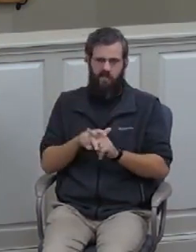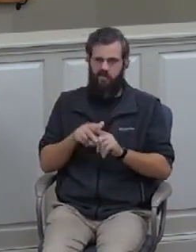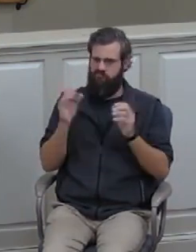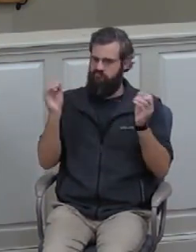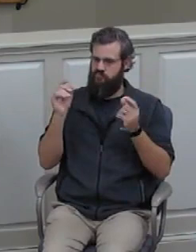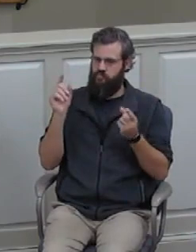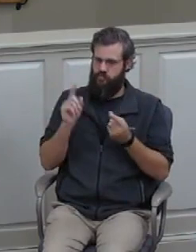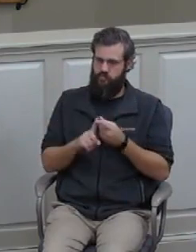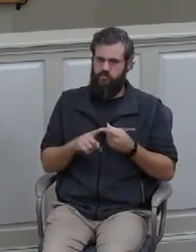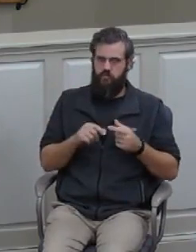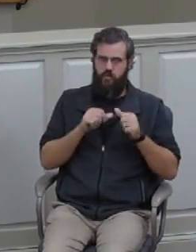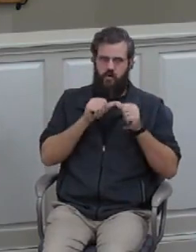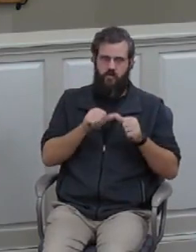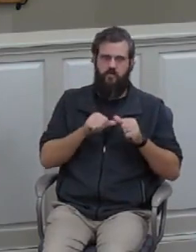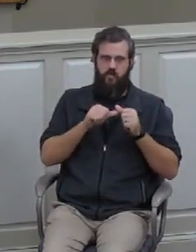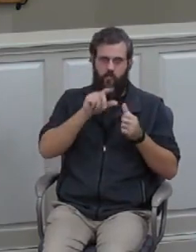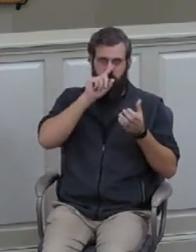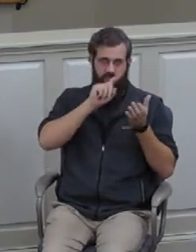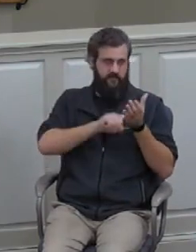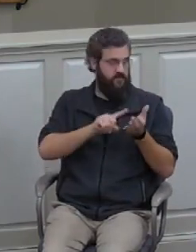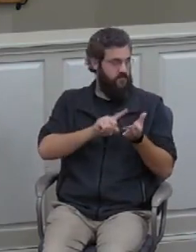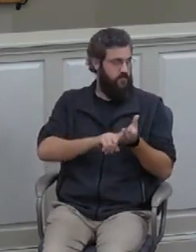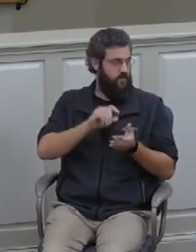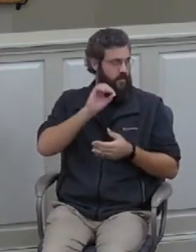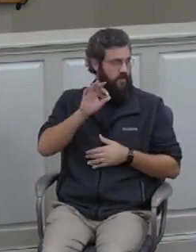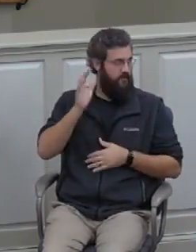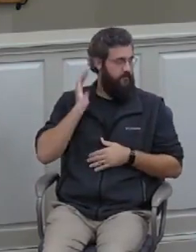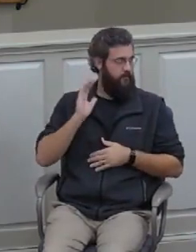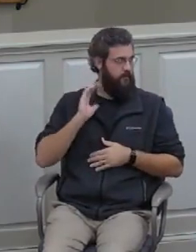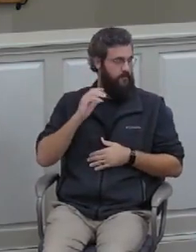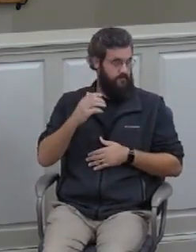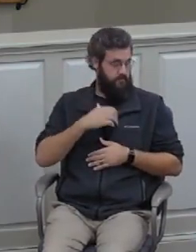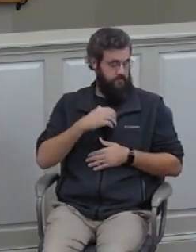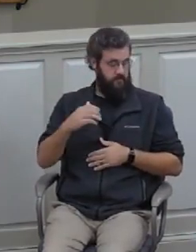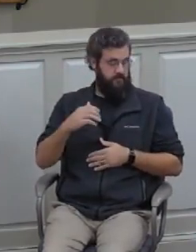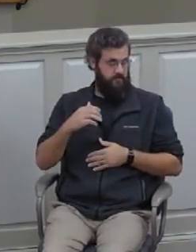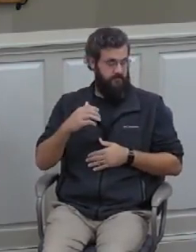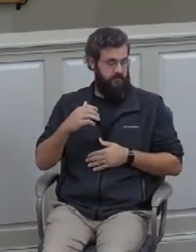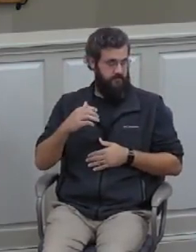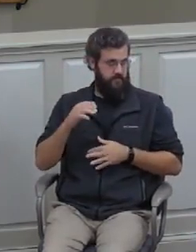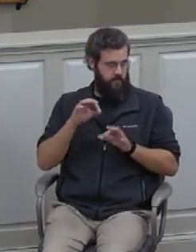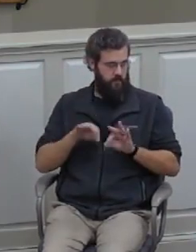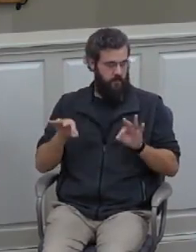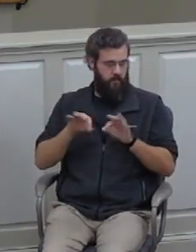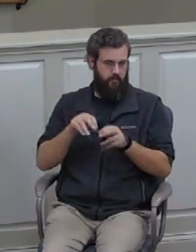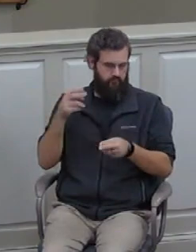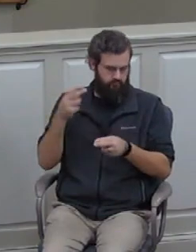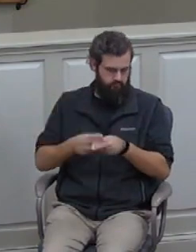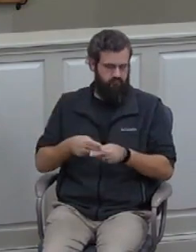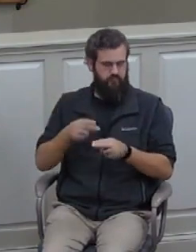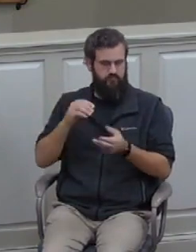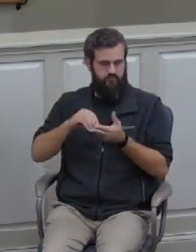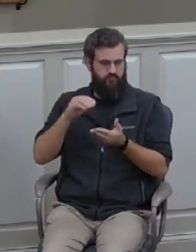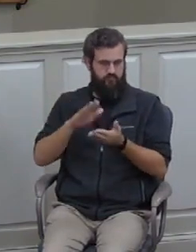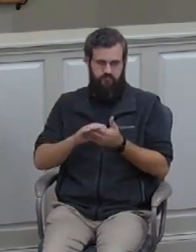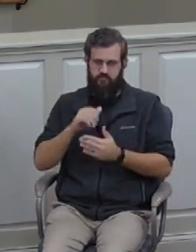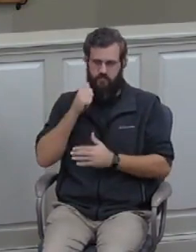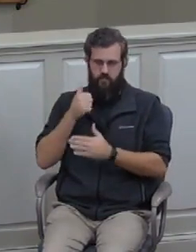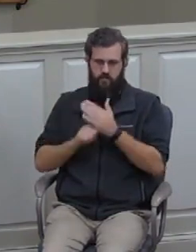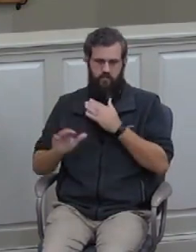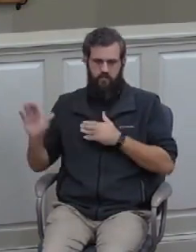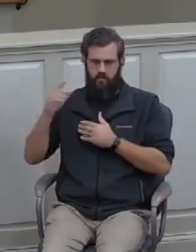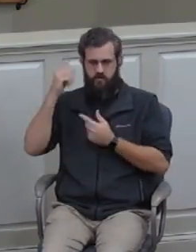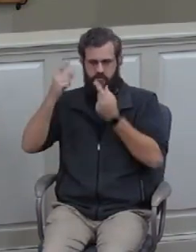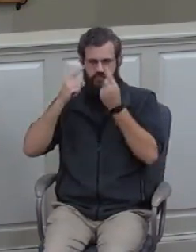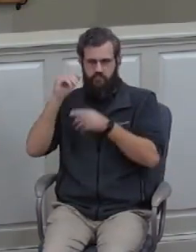to ongoing investigation of past grievances that have been filed. I think it's important to state that for the record. Those are not under your